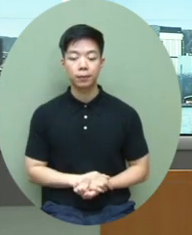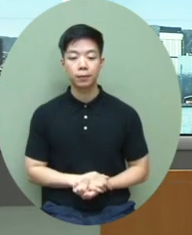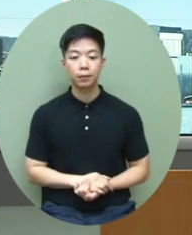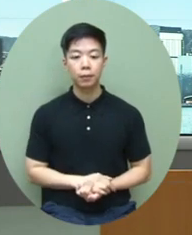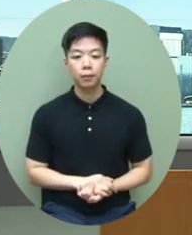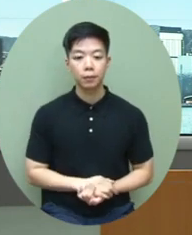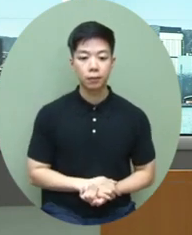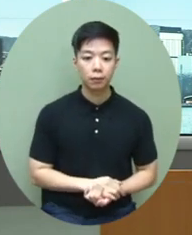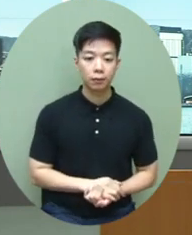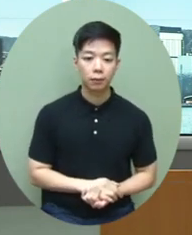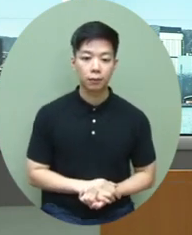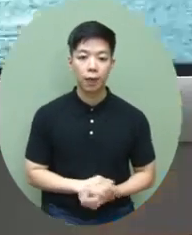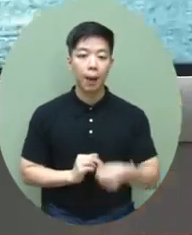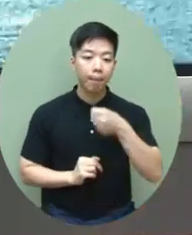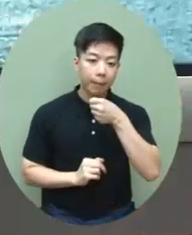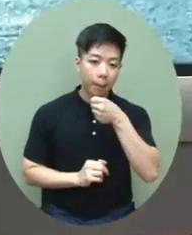general serious